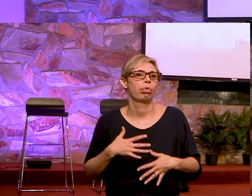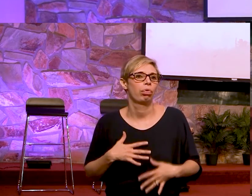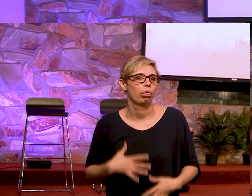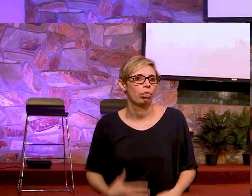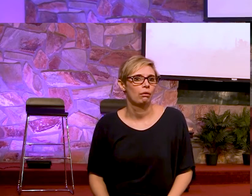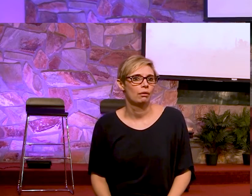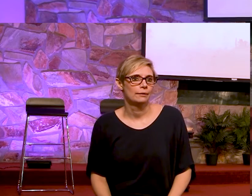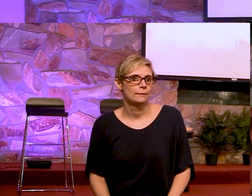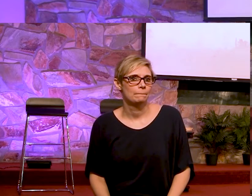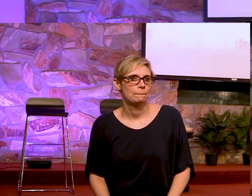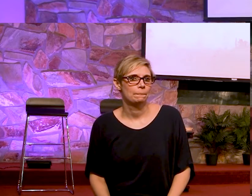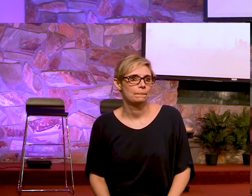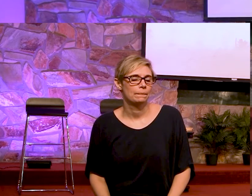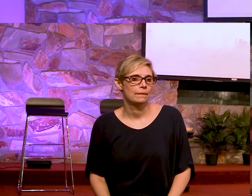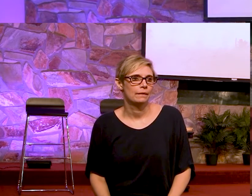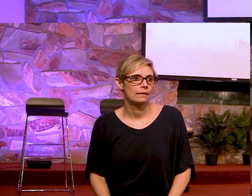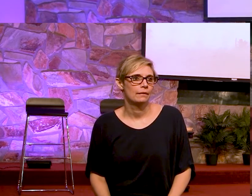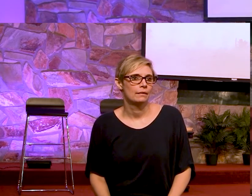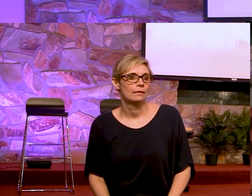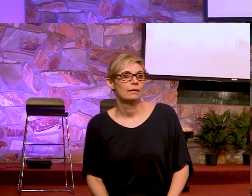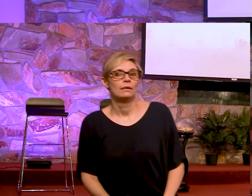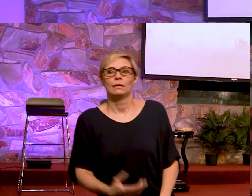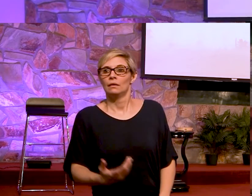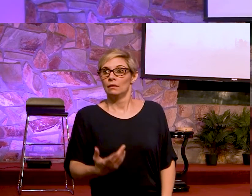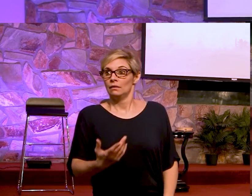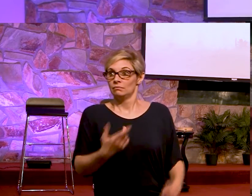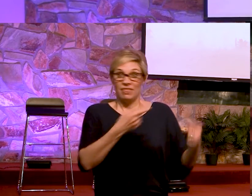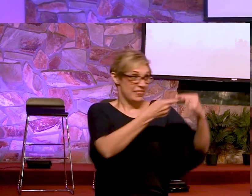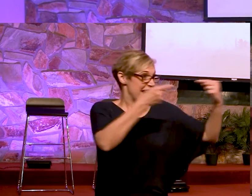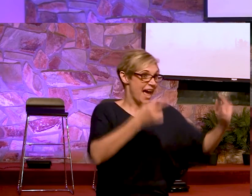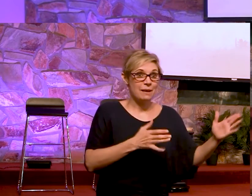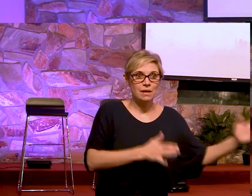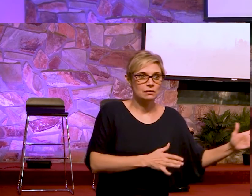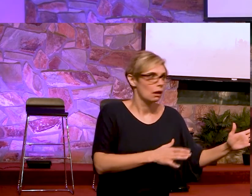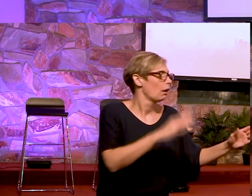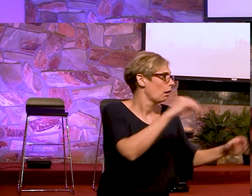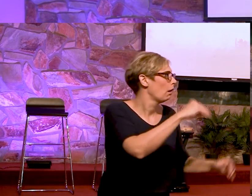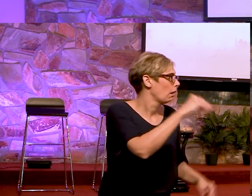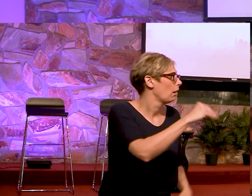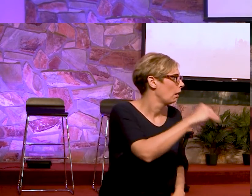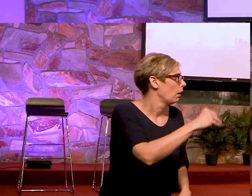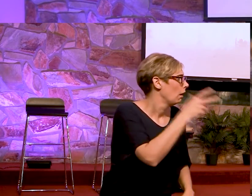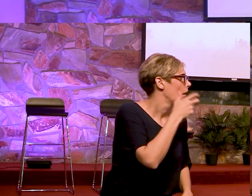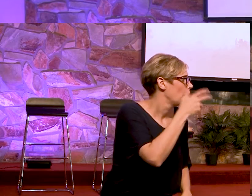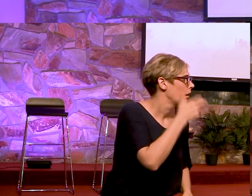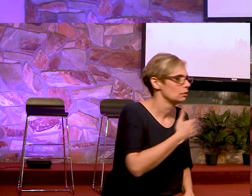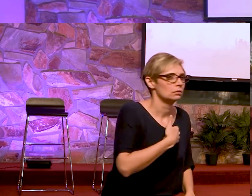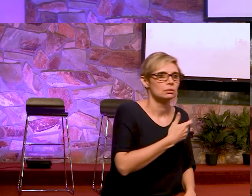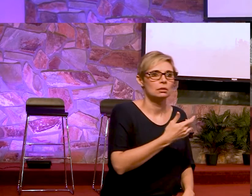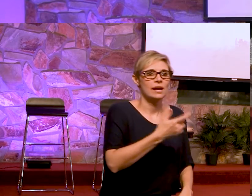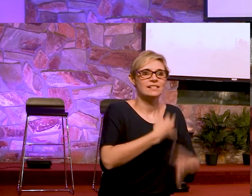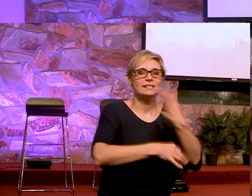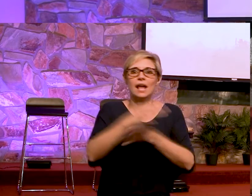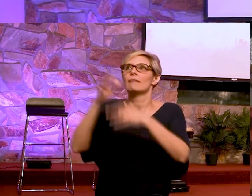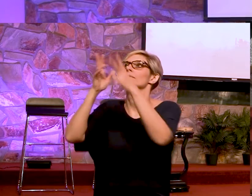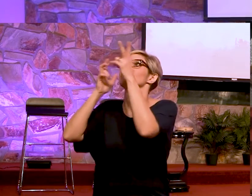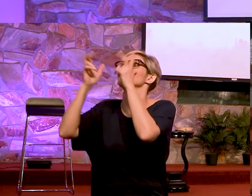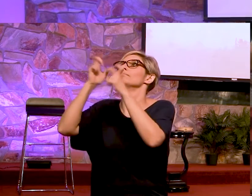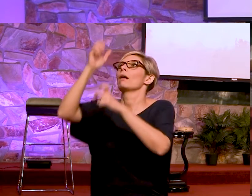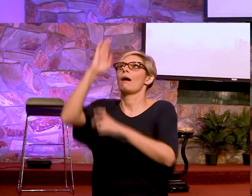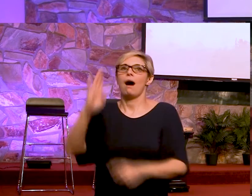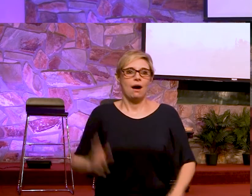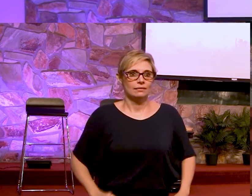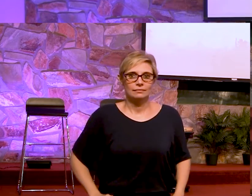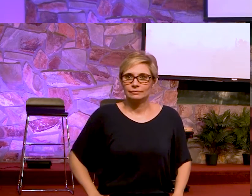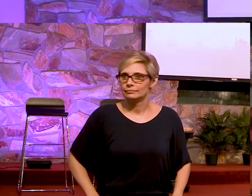discouraged. They were listening to the voices of their enemies, more so than listening to the voice of God.